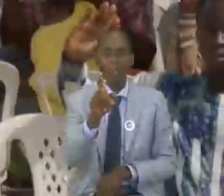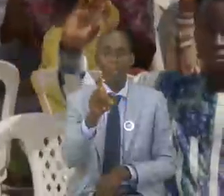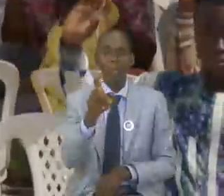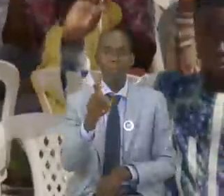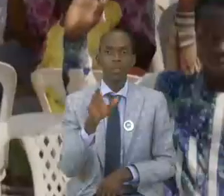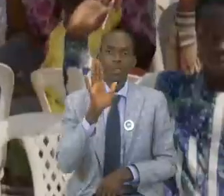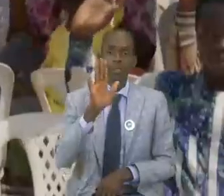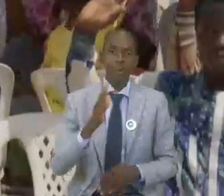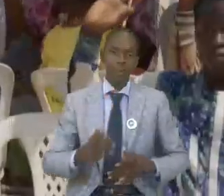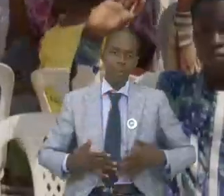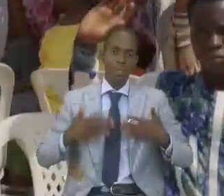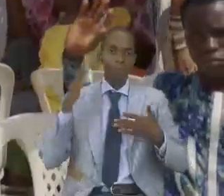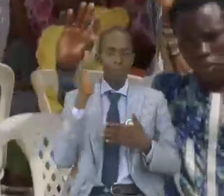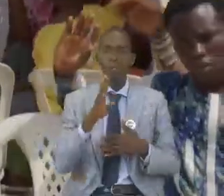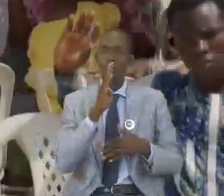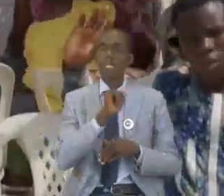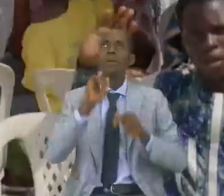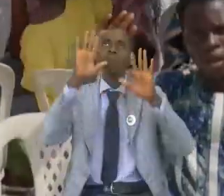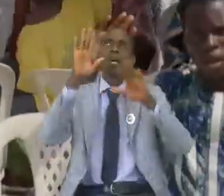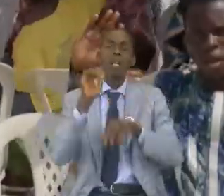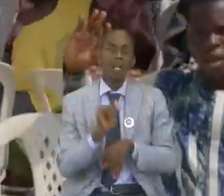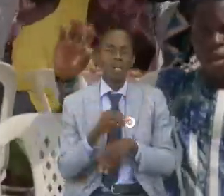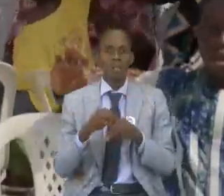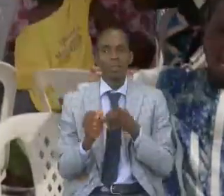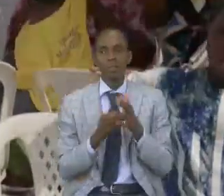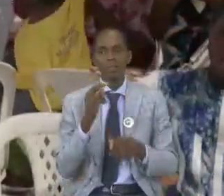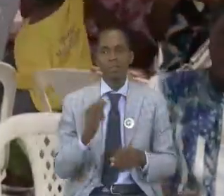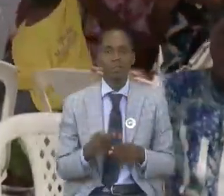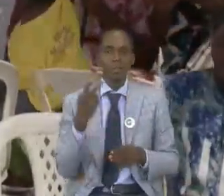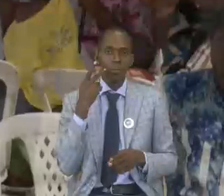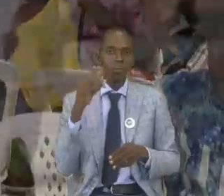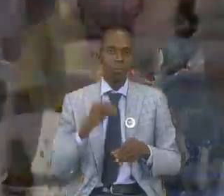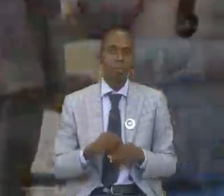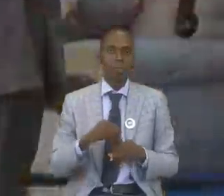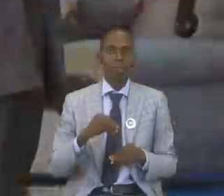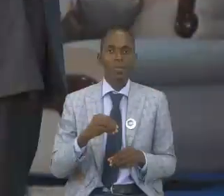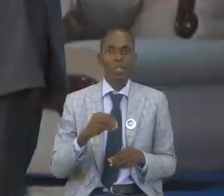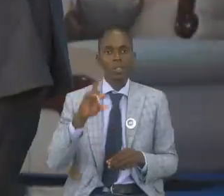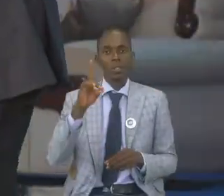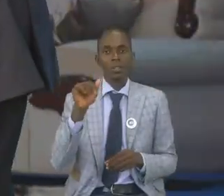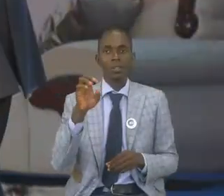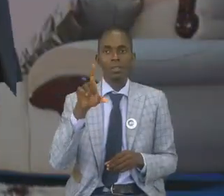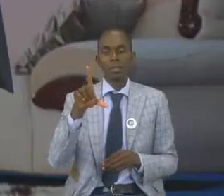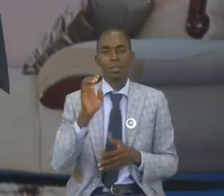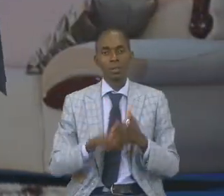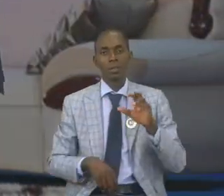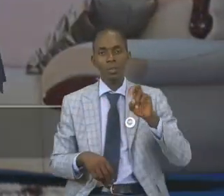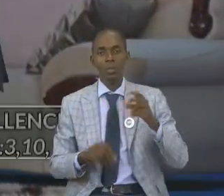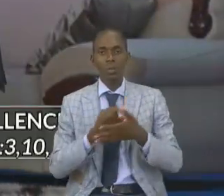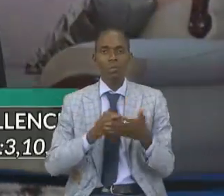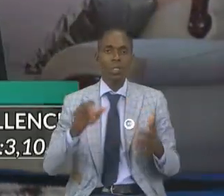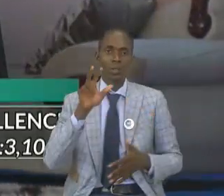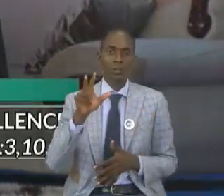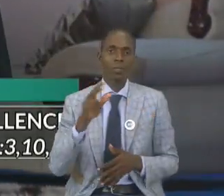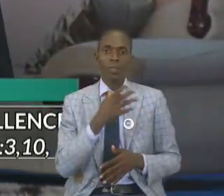Your life will be a miracle. Look at chapter 12. I'm looking at chapter 12, verse 3. It says,